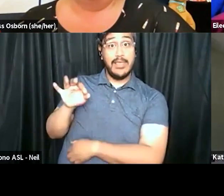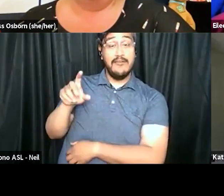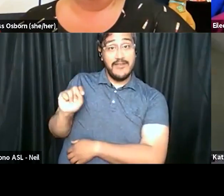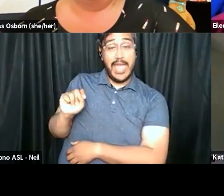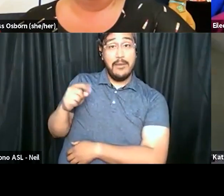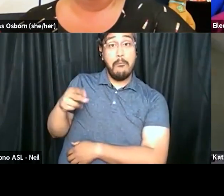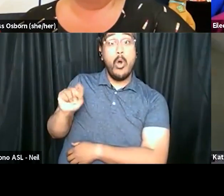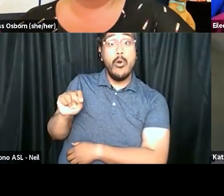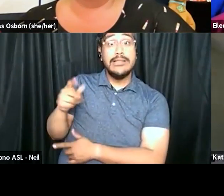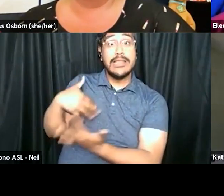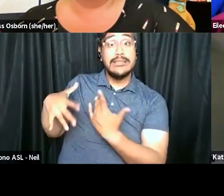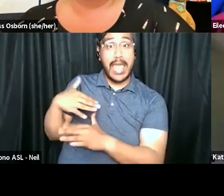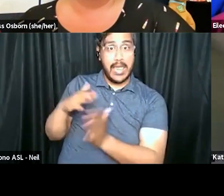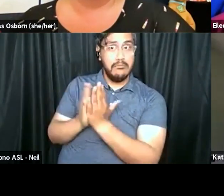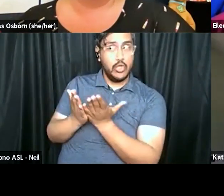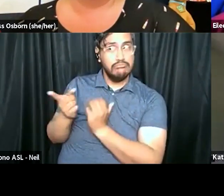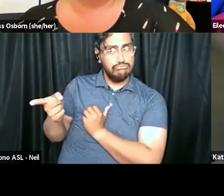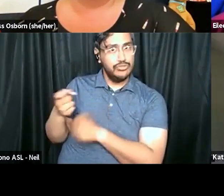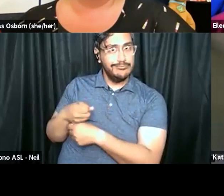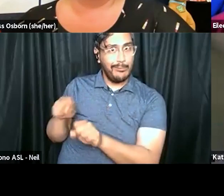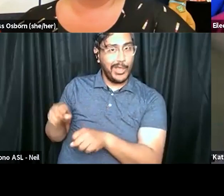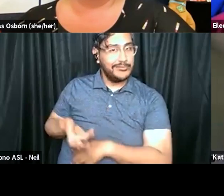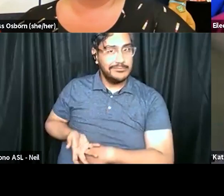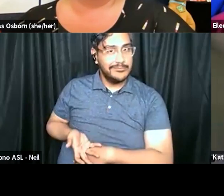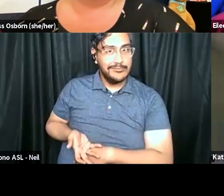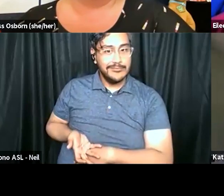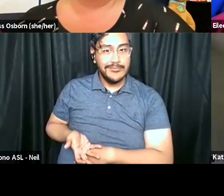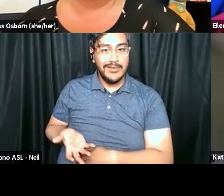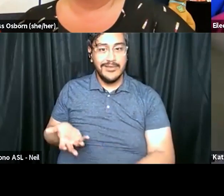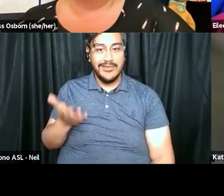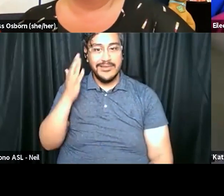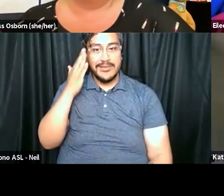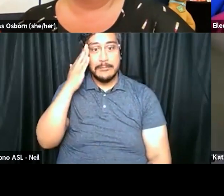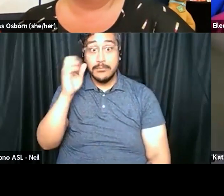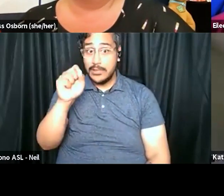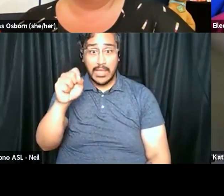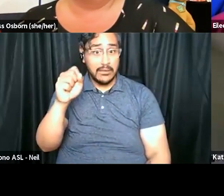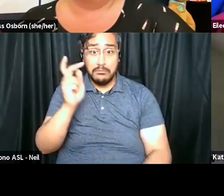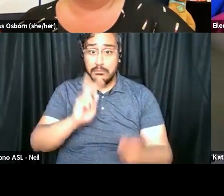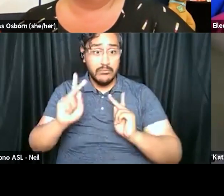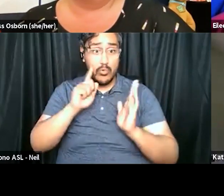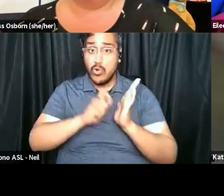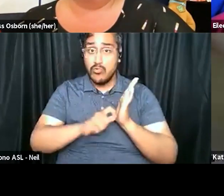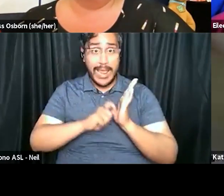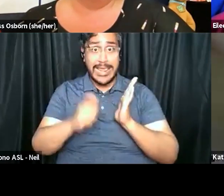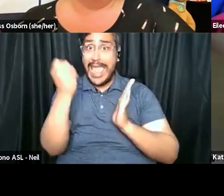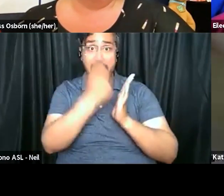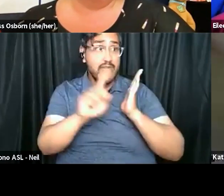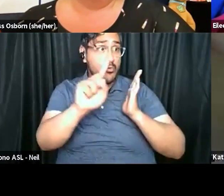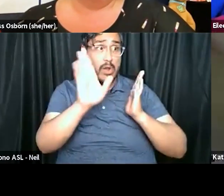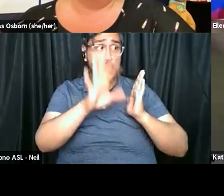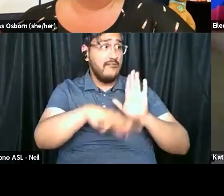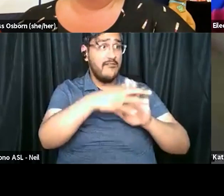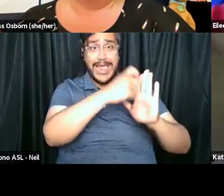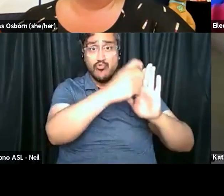possible. There's none of this. I mean, yeah, people write. Everywhere you go, you can find writers. Writers are a dime